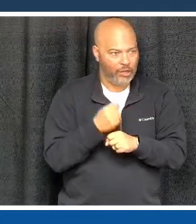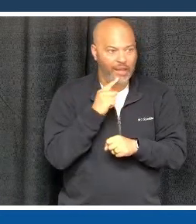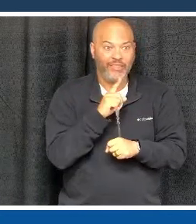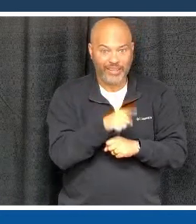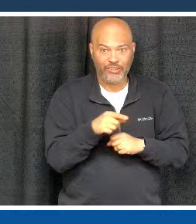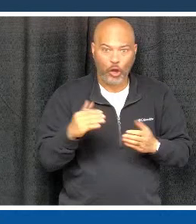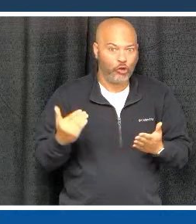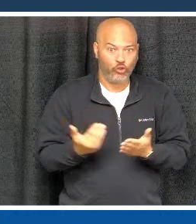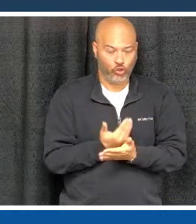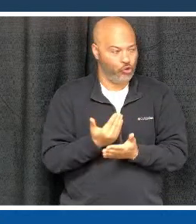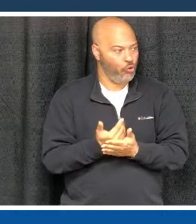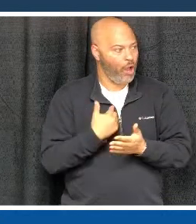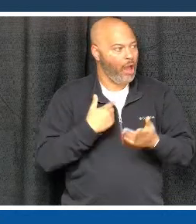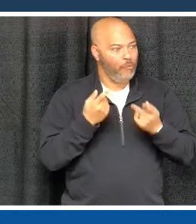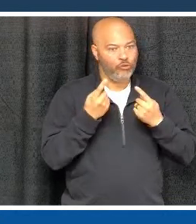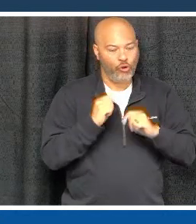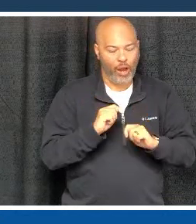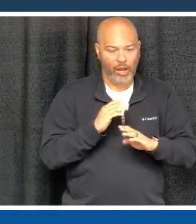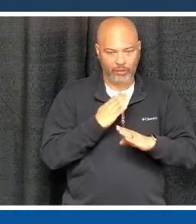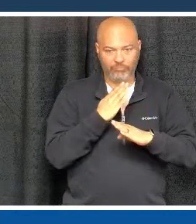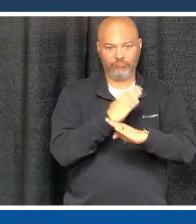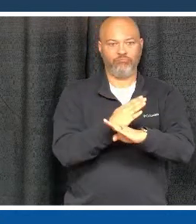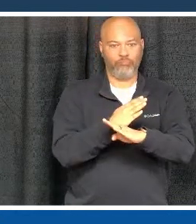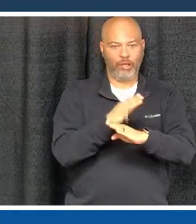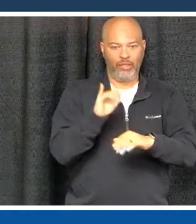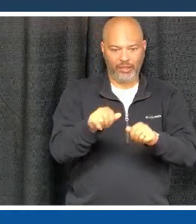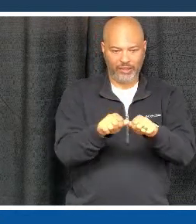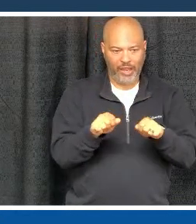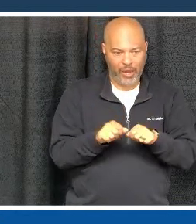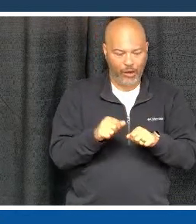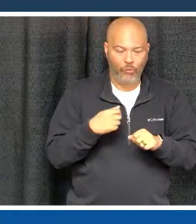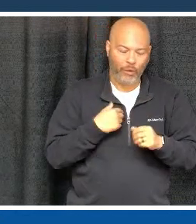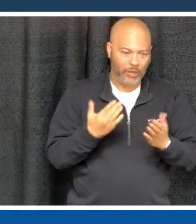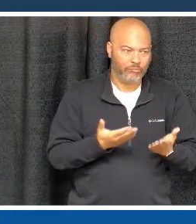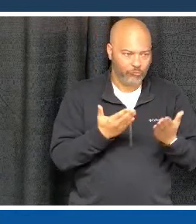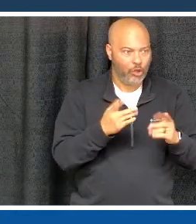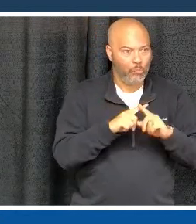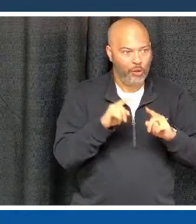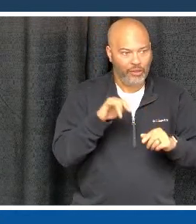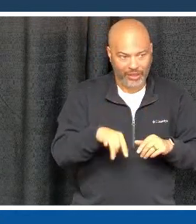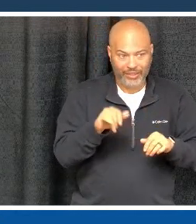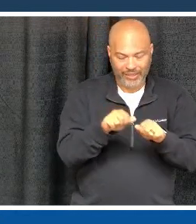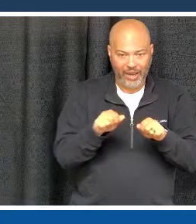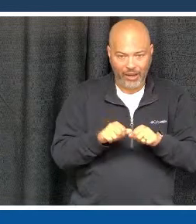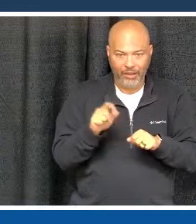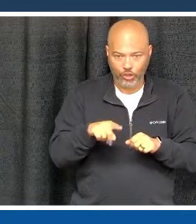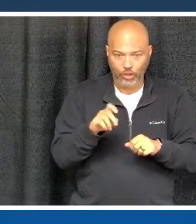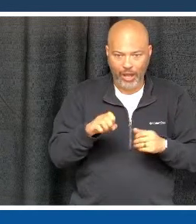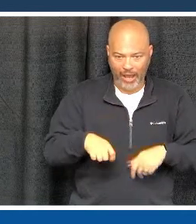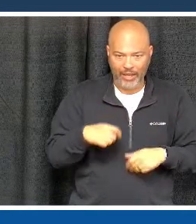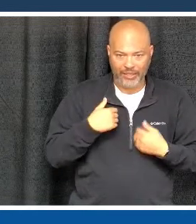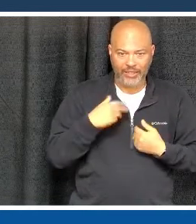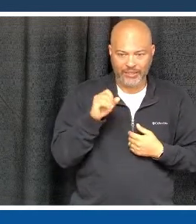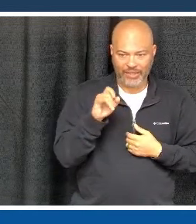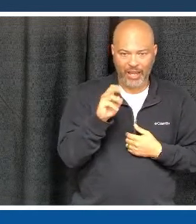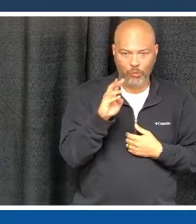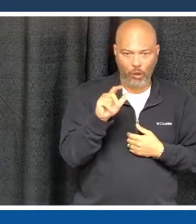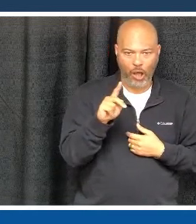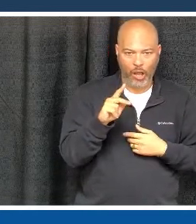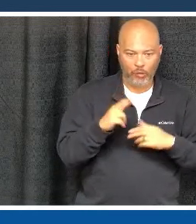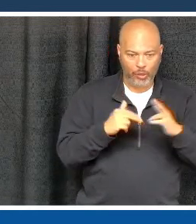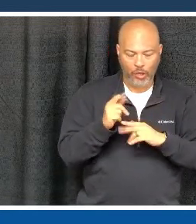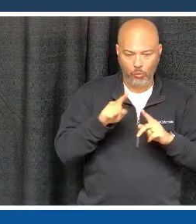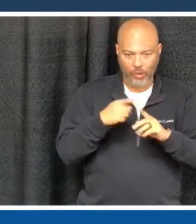brand new. So I'm trying to avoid this area. We bring this up, but this is the area that should have had a sidewalk built when they